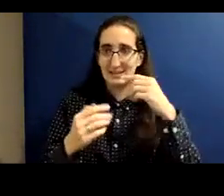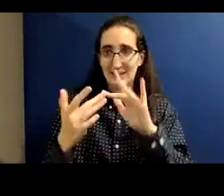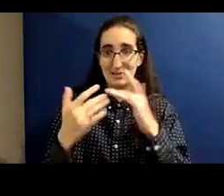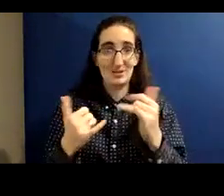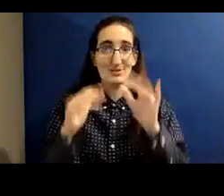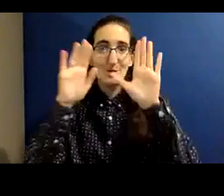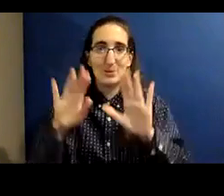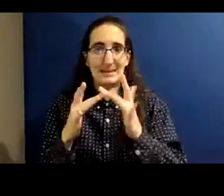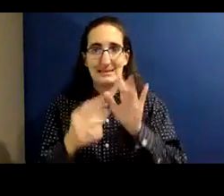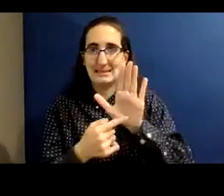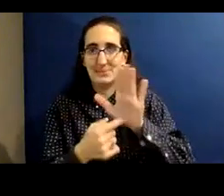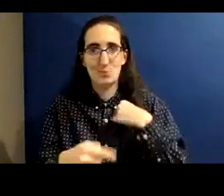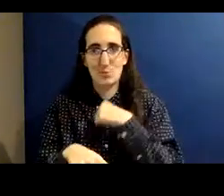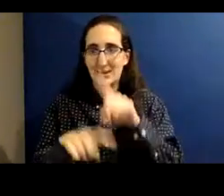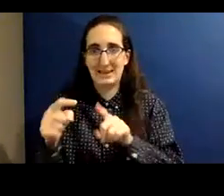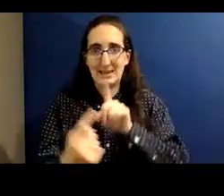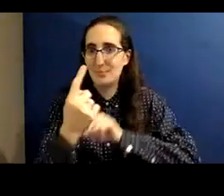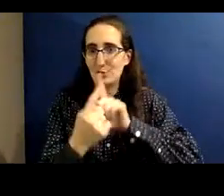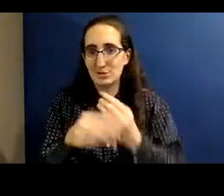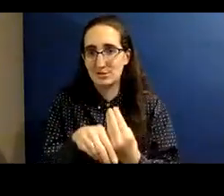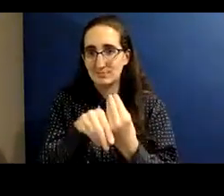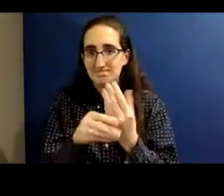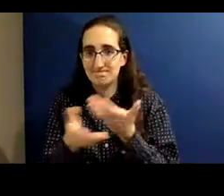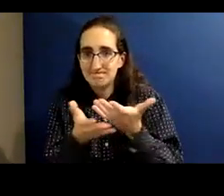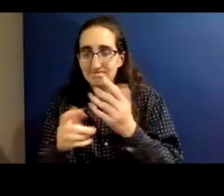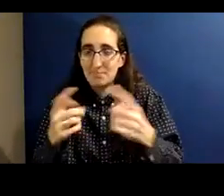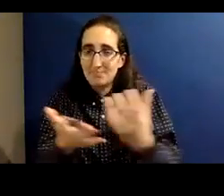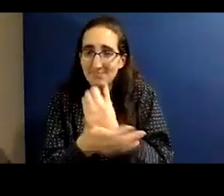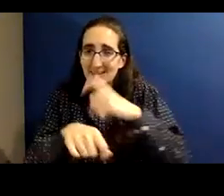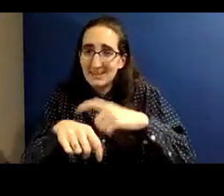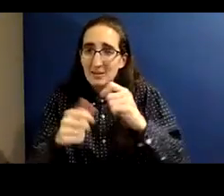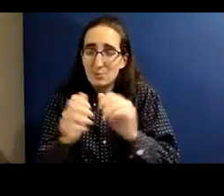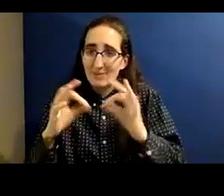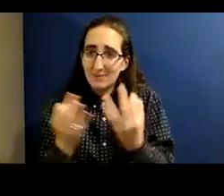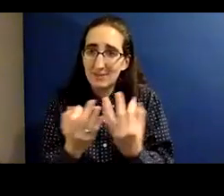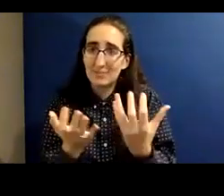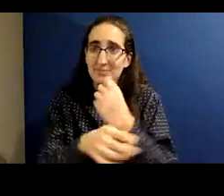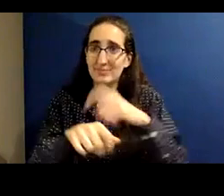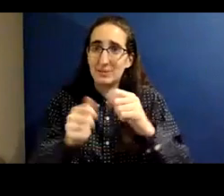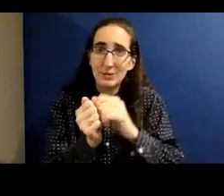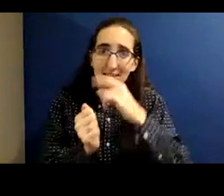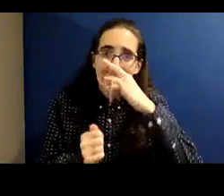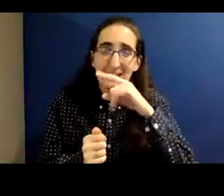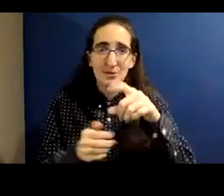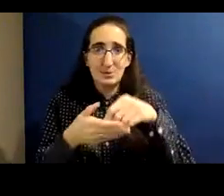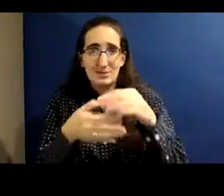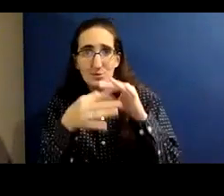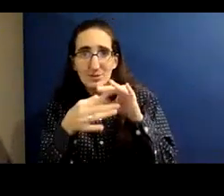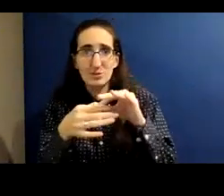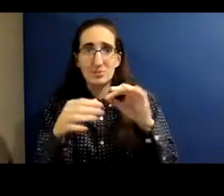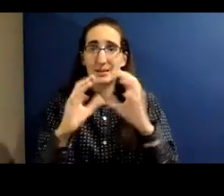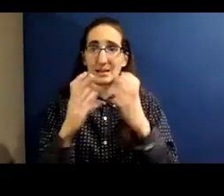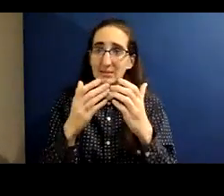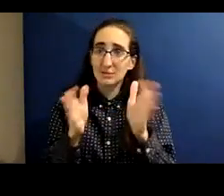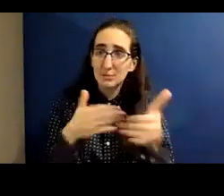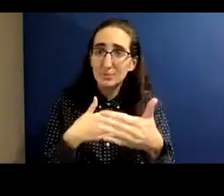example. We aren't able to be in person, but use the time with your family, use the time with the kids that you are in relationship with in your classrooms